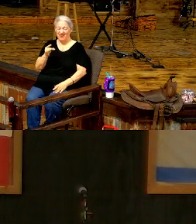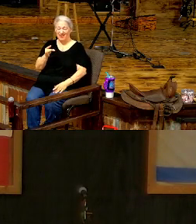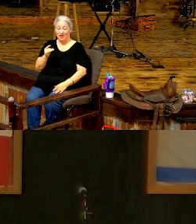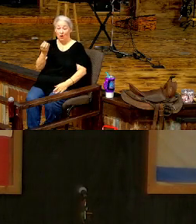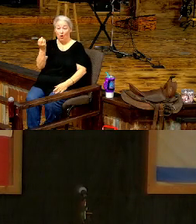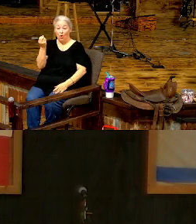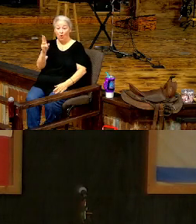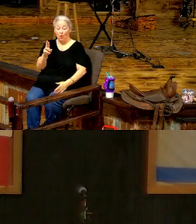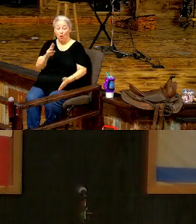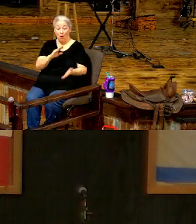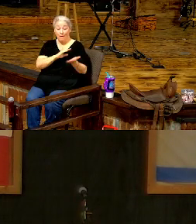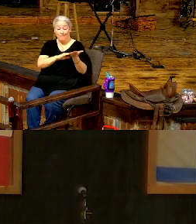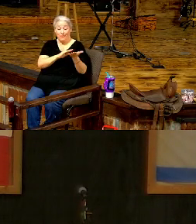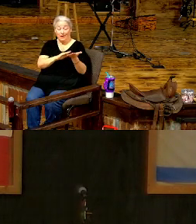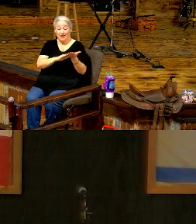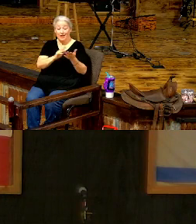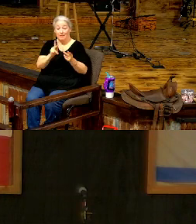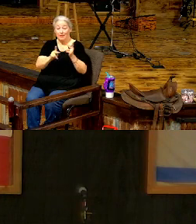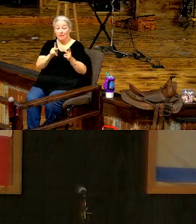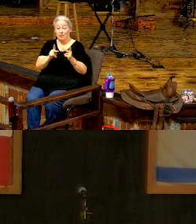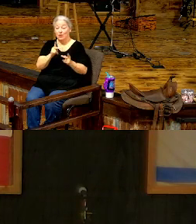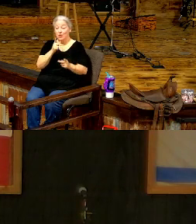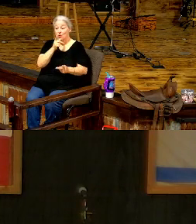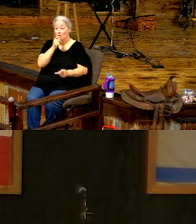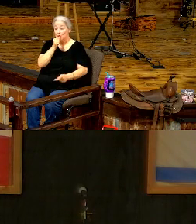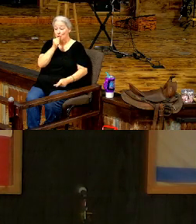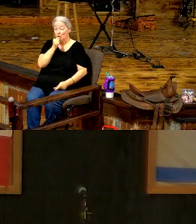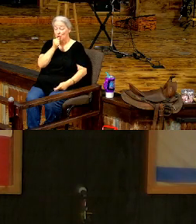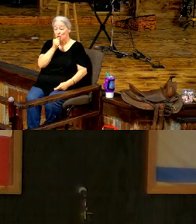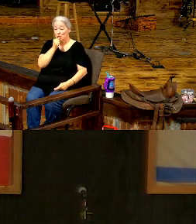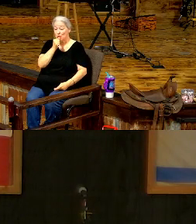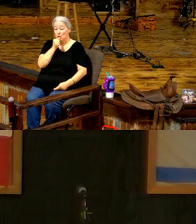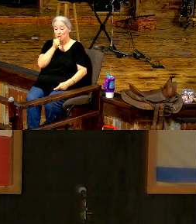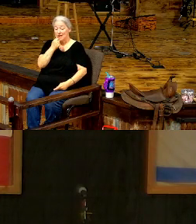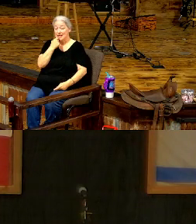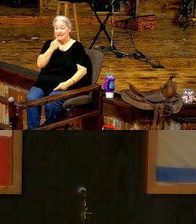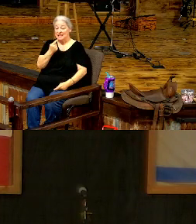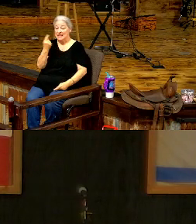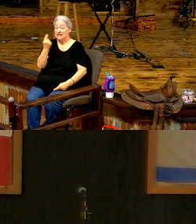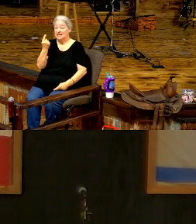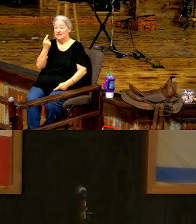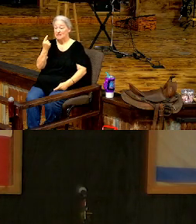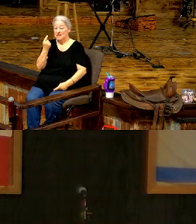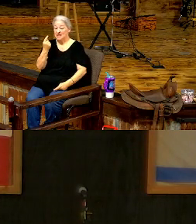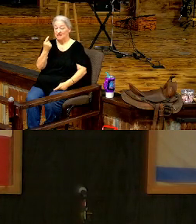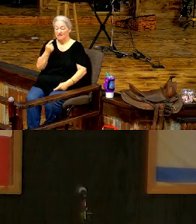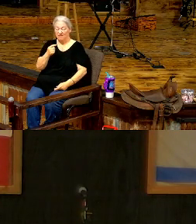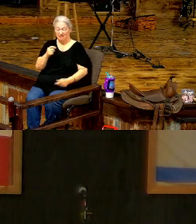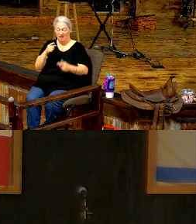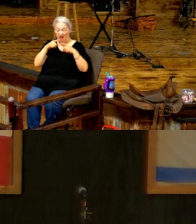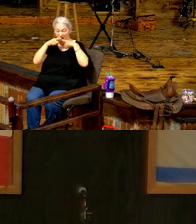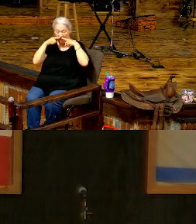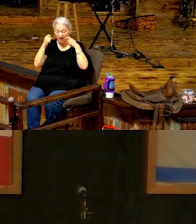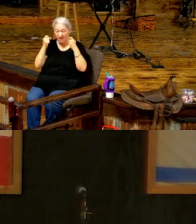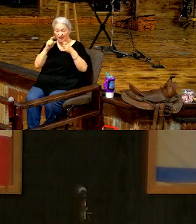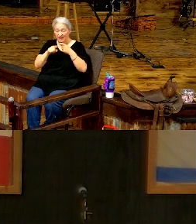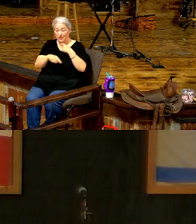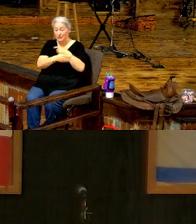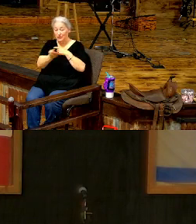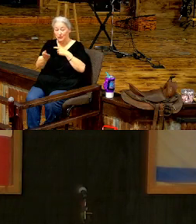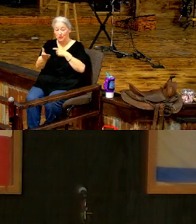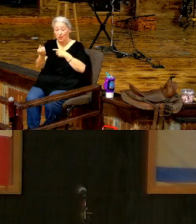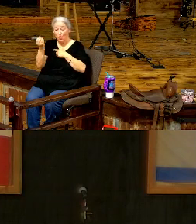that said something ugly 6 years ago and you're still carrying that old dog around, or an argument you